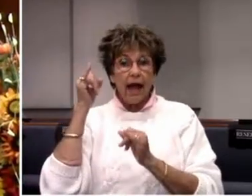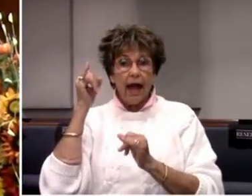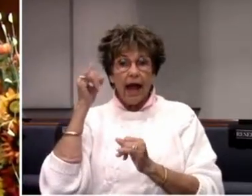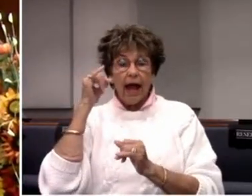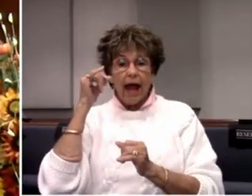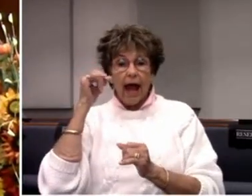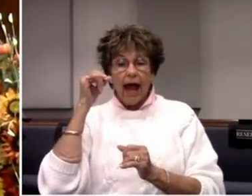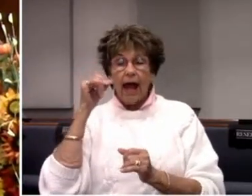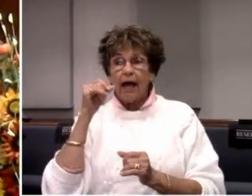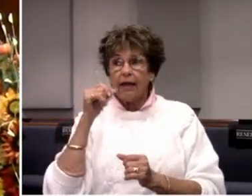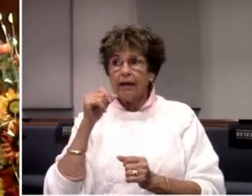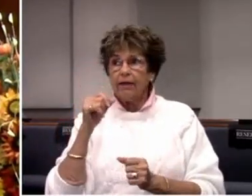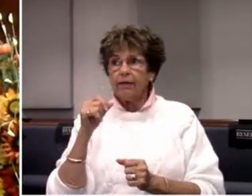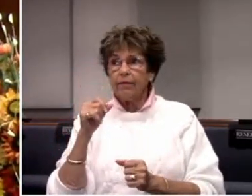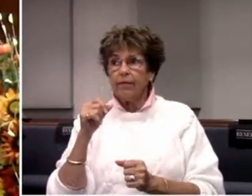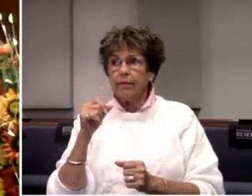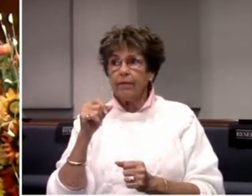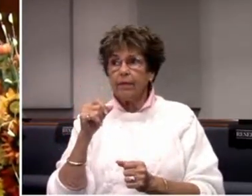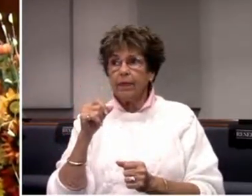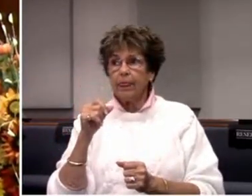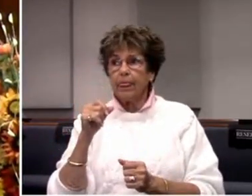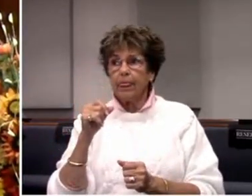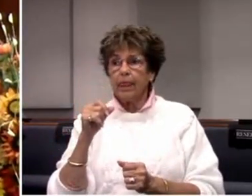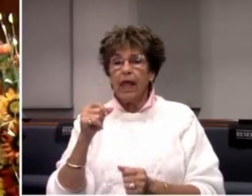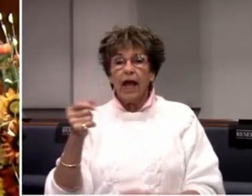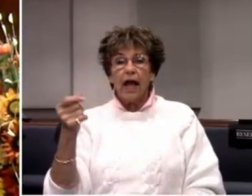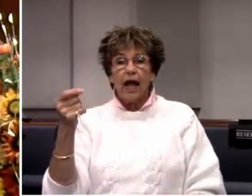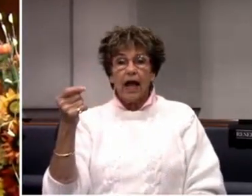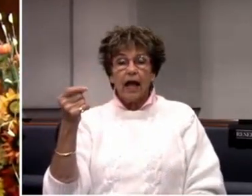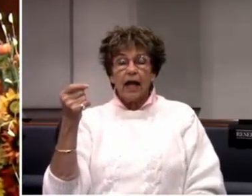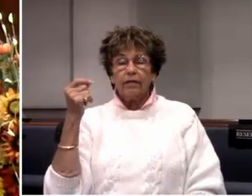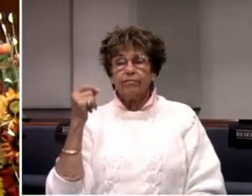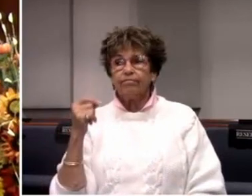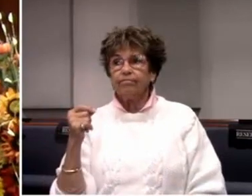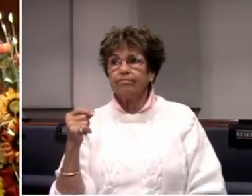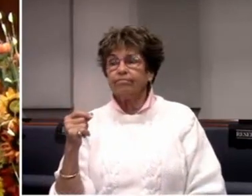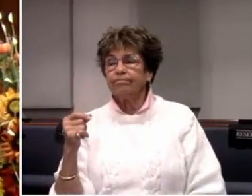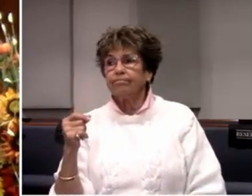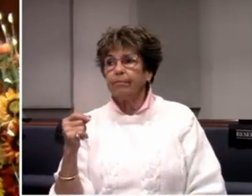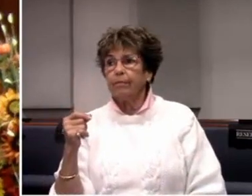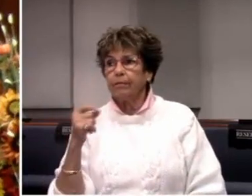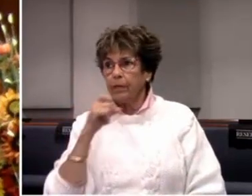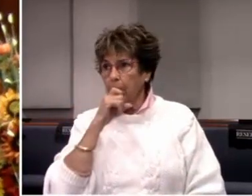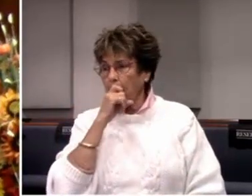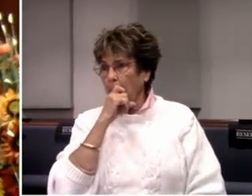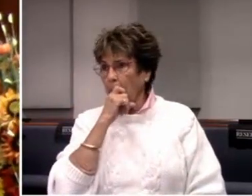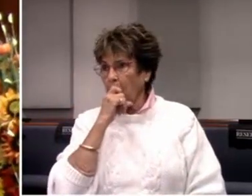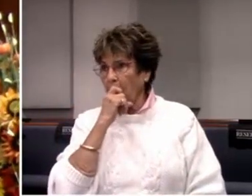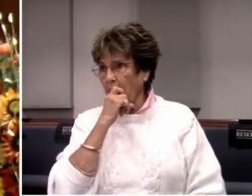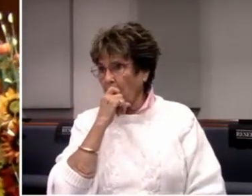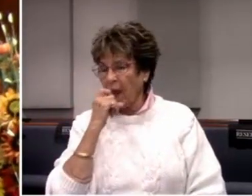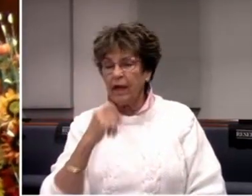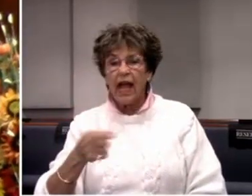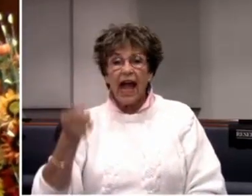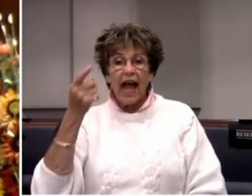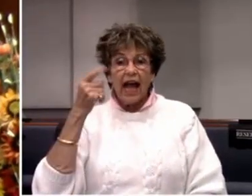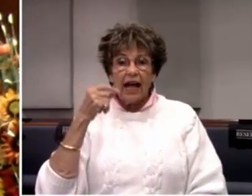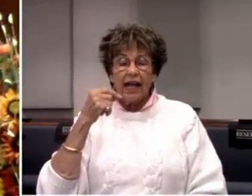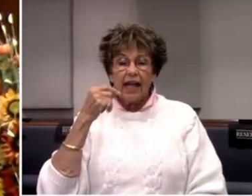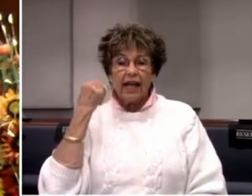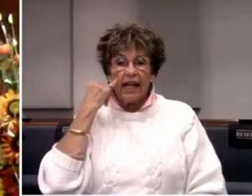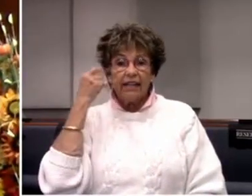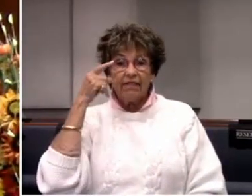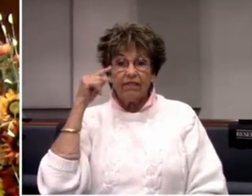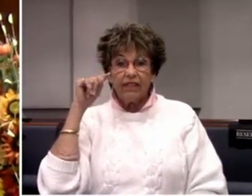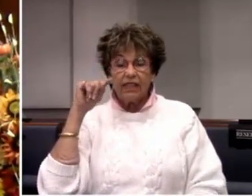eye, and a tooth for a tooth." All of us would say, there's days I would say amen to that